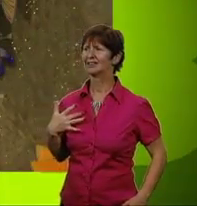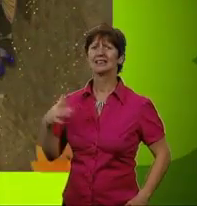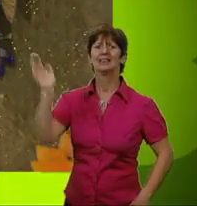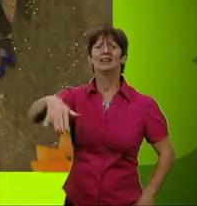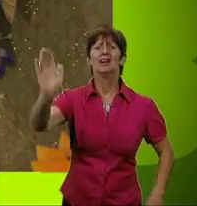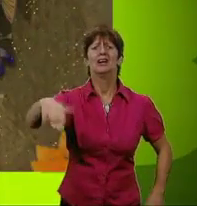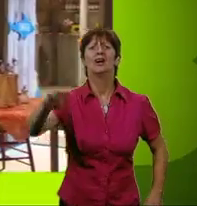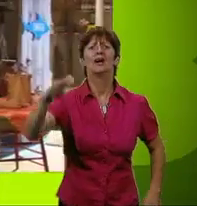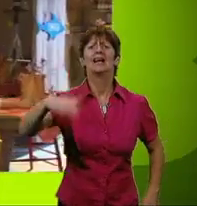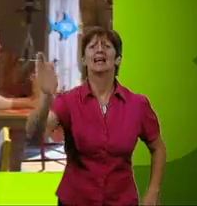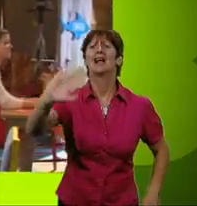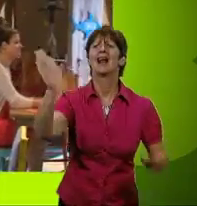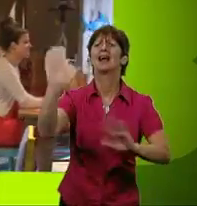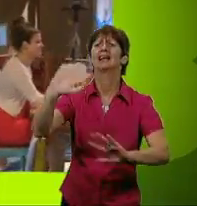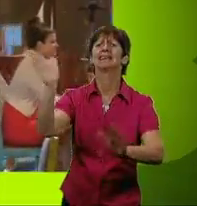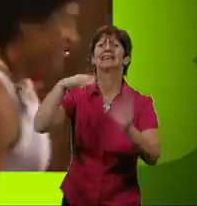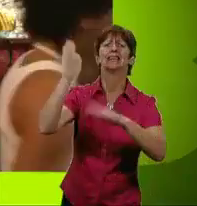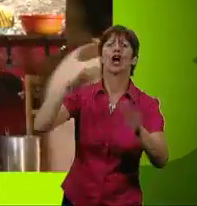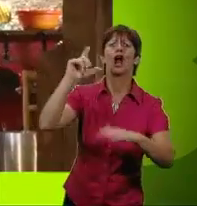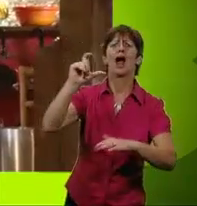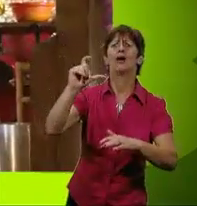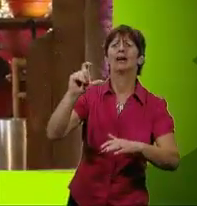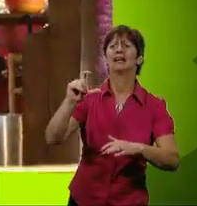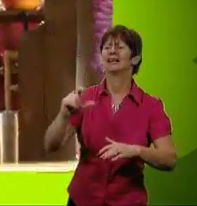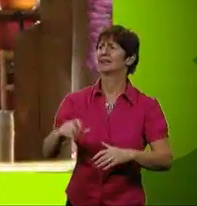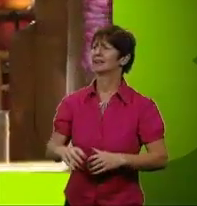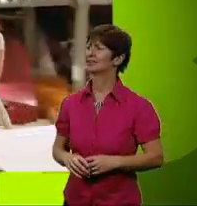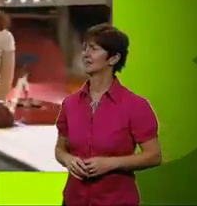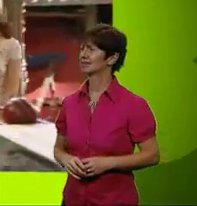Chloe! Help! Chloe!